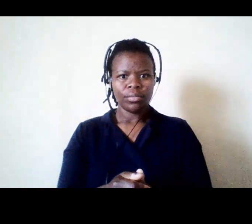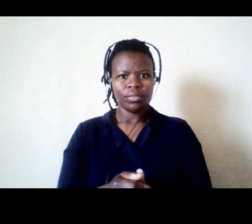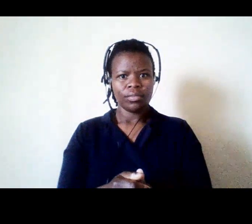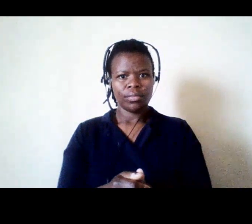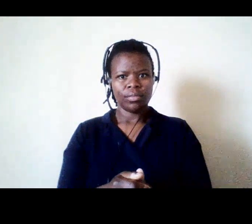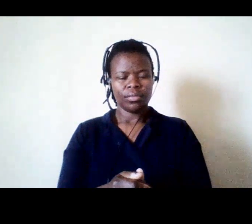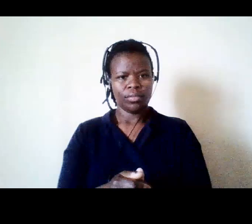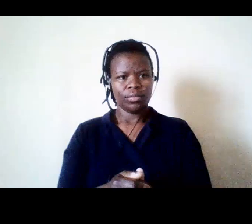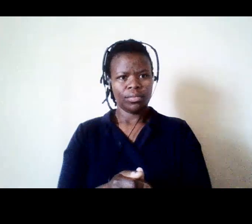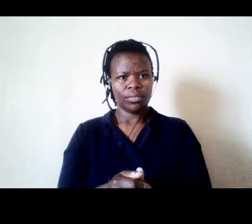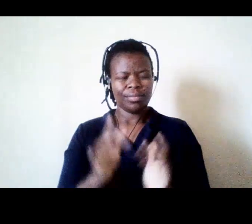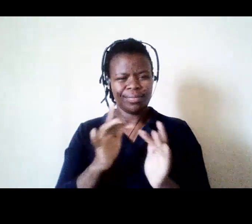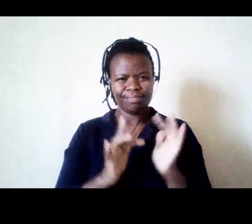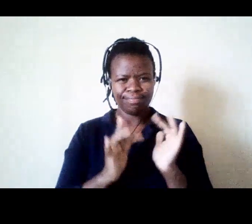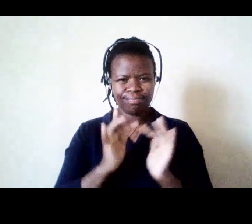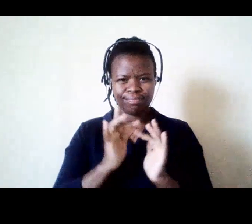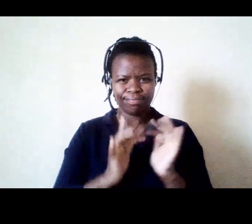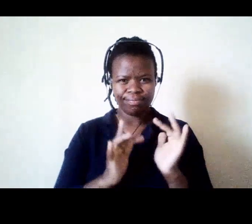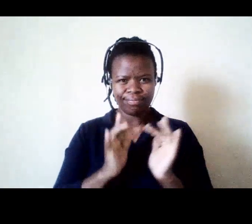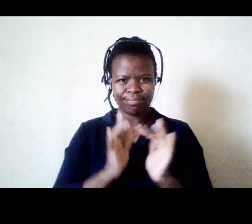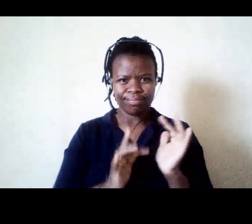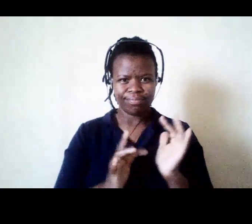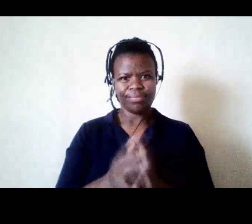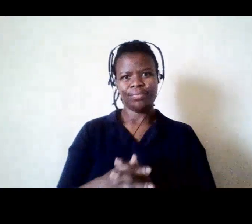That's profound.